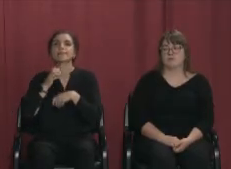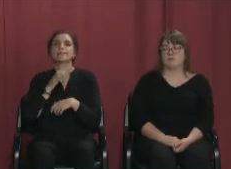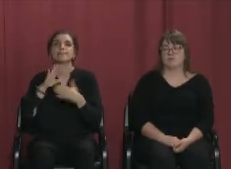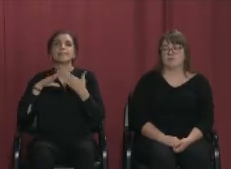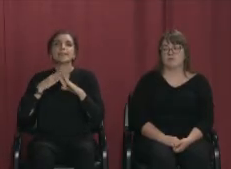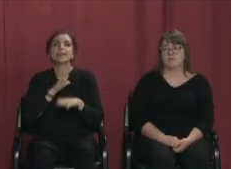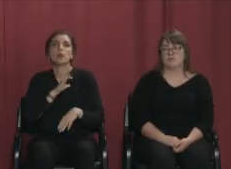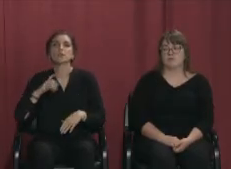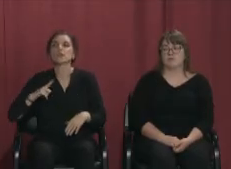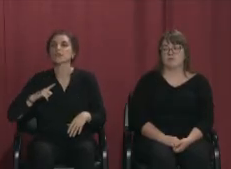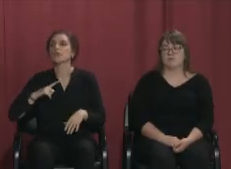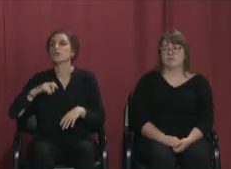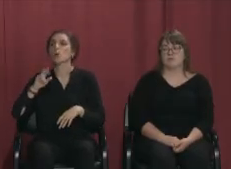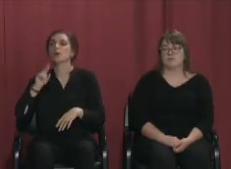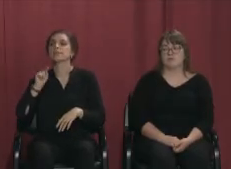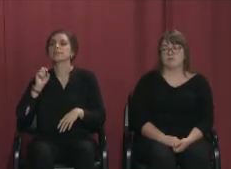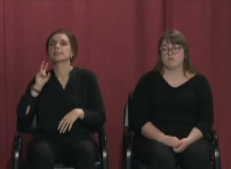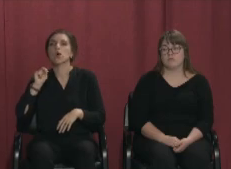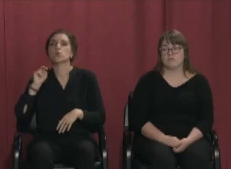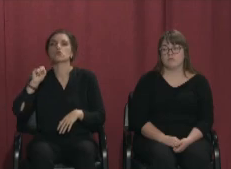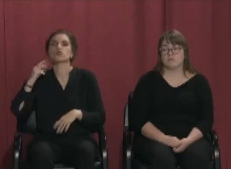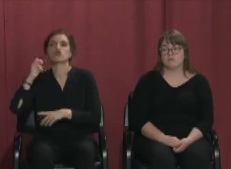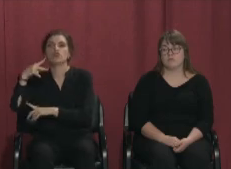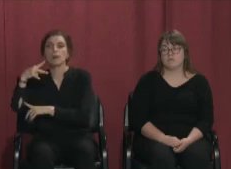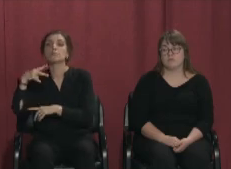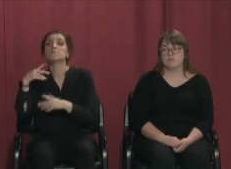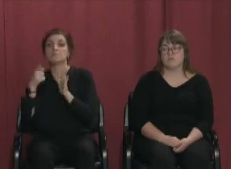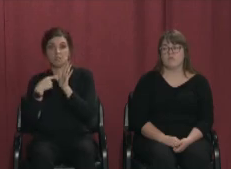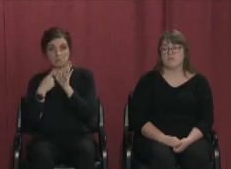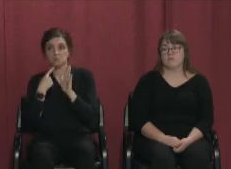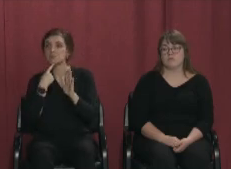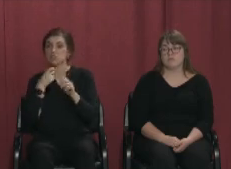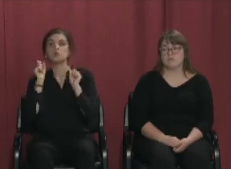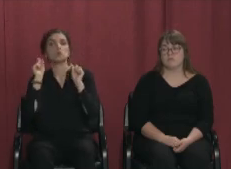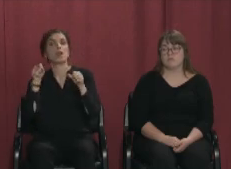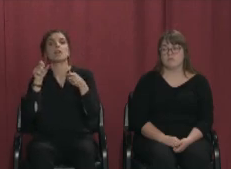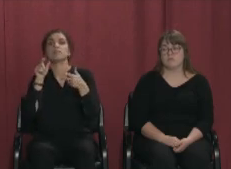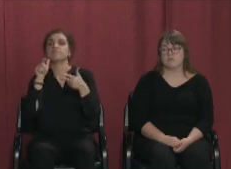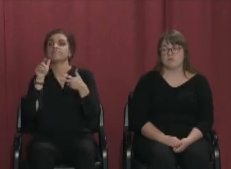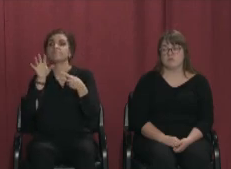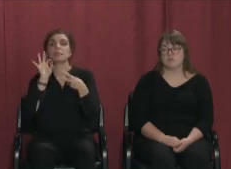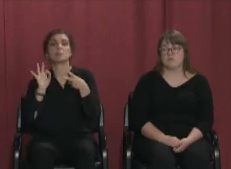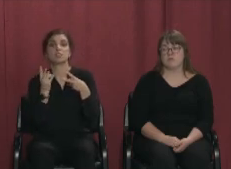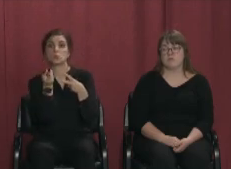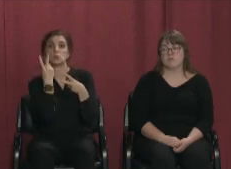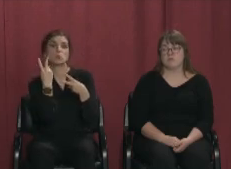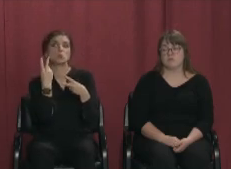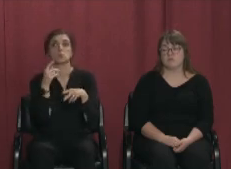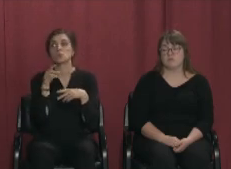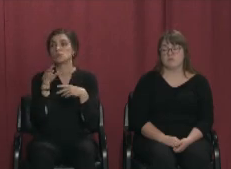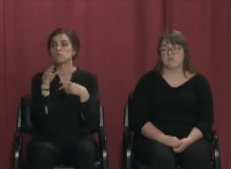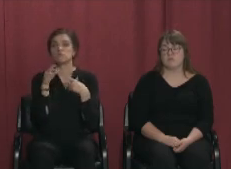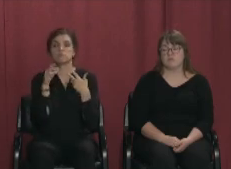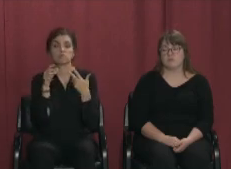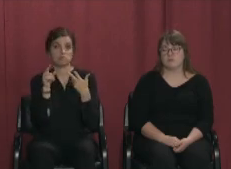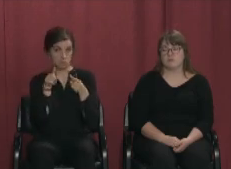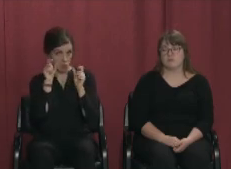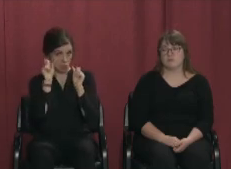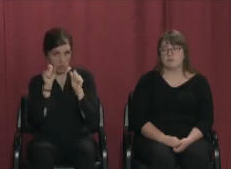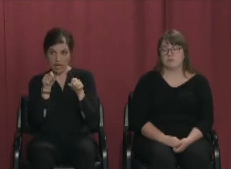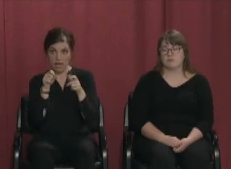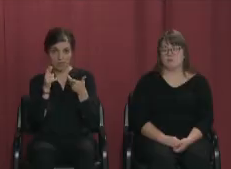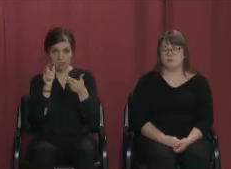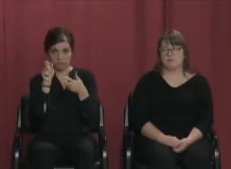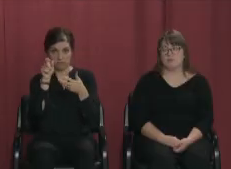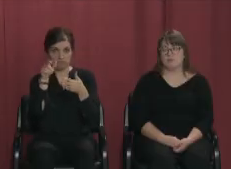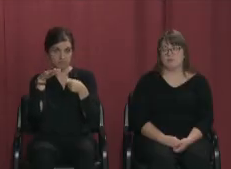says vote for two. Then you can fill in 2 bubbles. Don't fill in 3. Now, you can also only fill in 1, or you don't have to fill in any. But